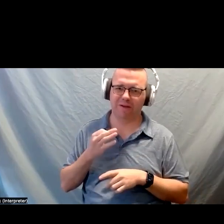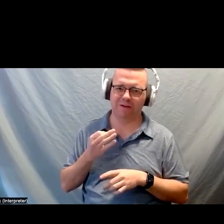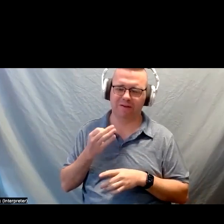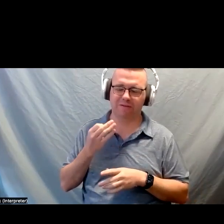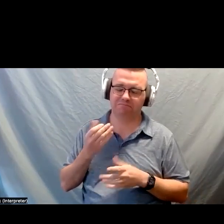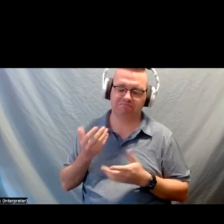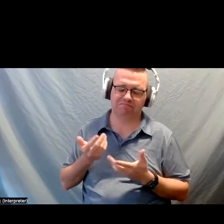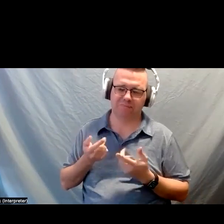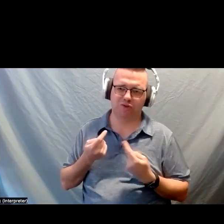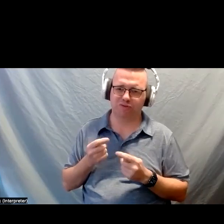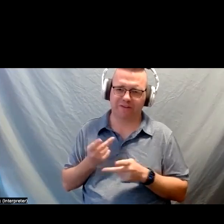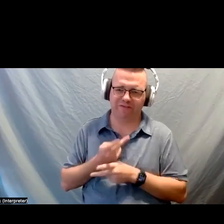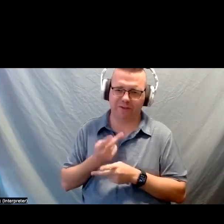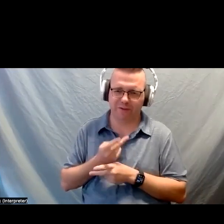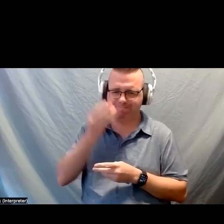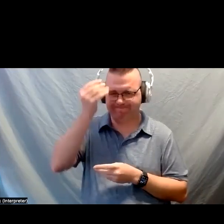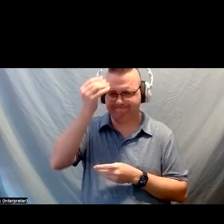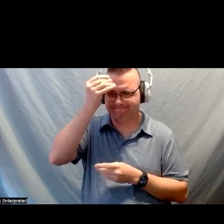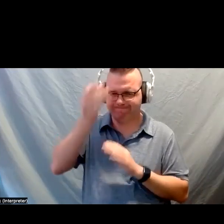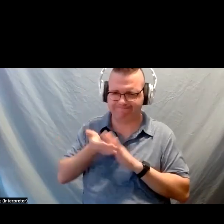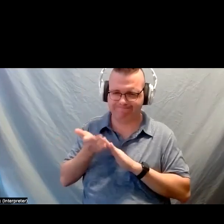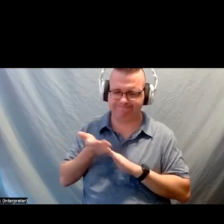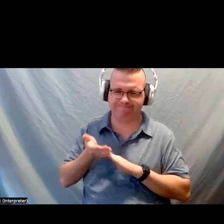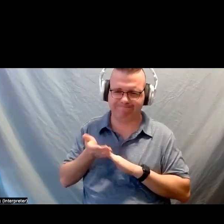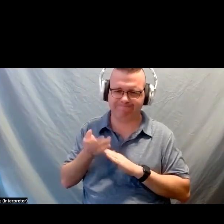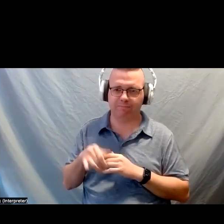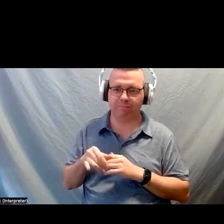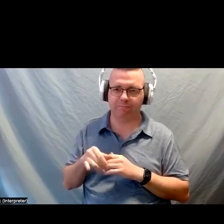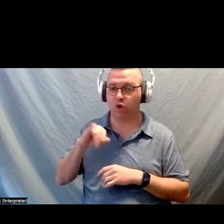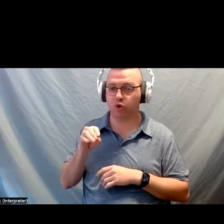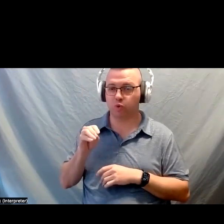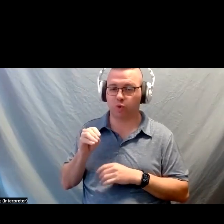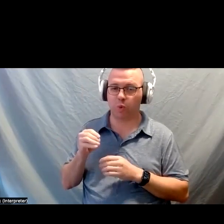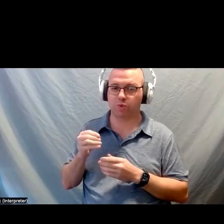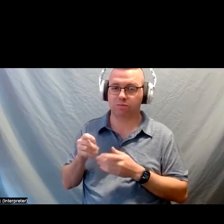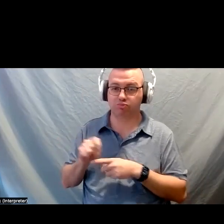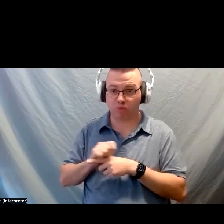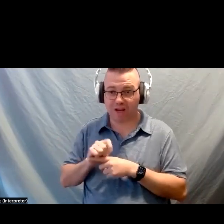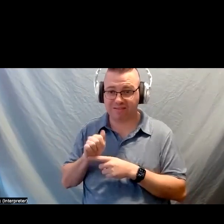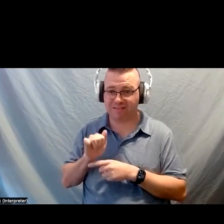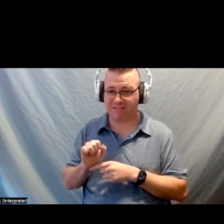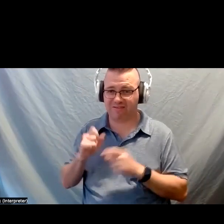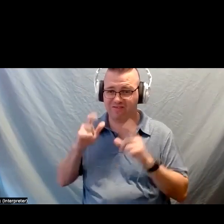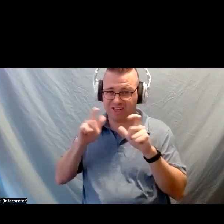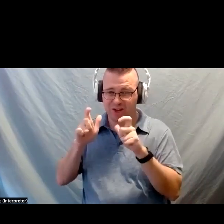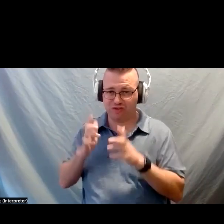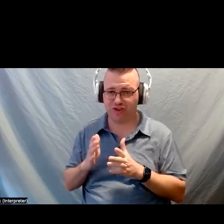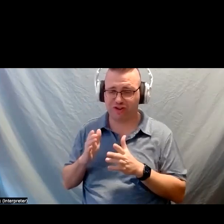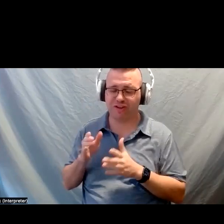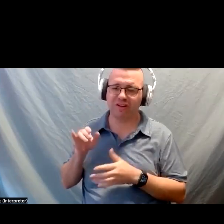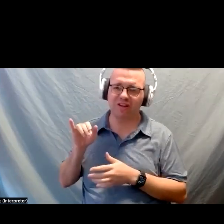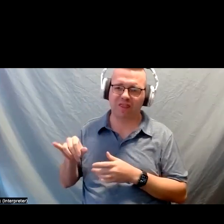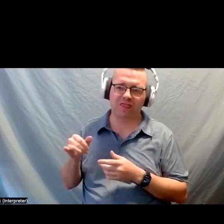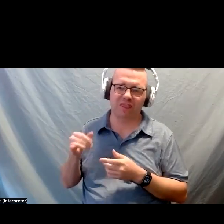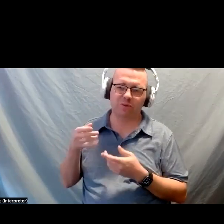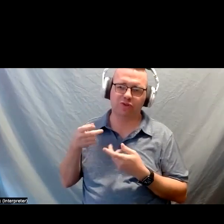and just a lifetime to try and work those things out. And in many ways, Jo's practice as a photographer might be seen as a lifetime